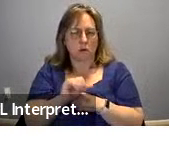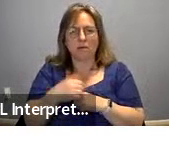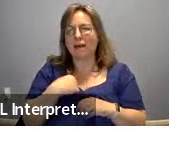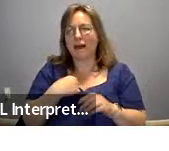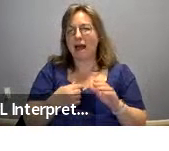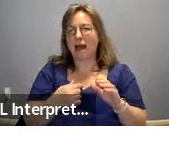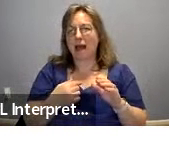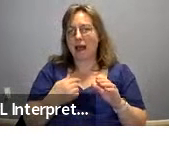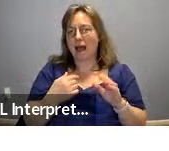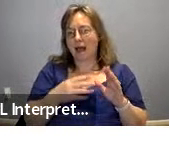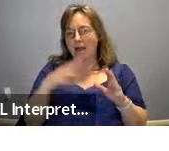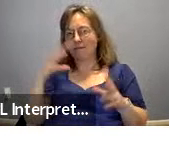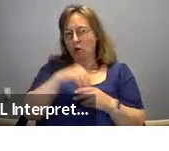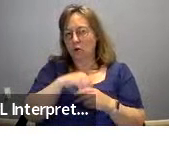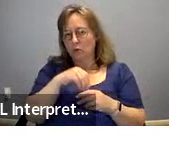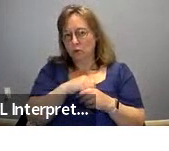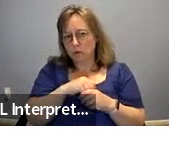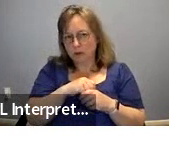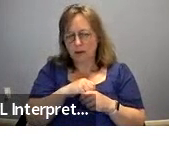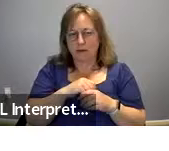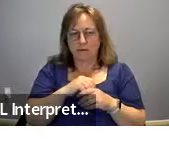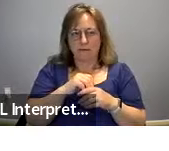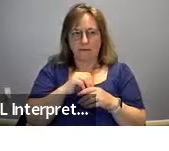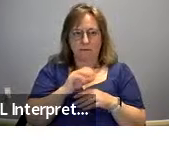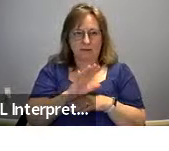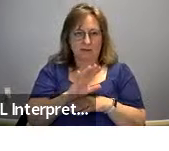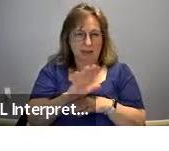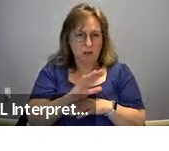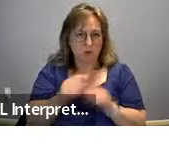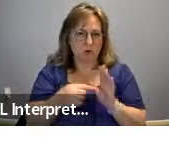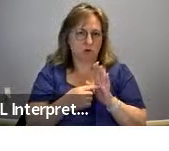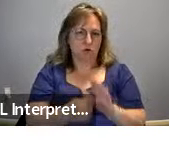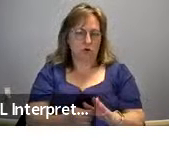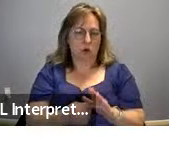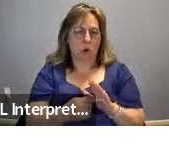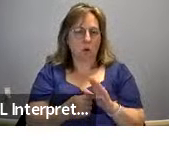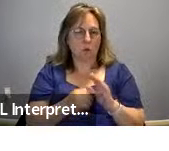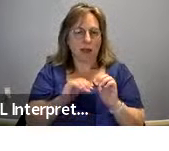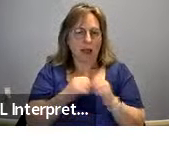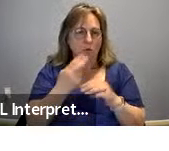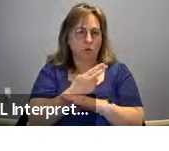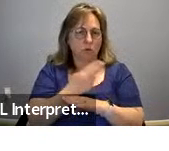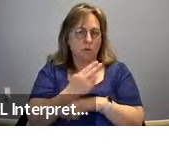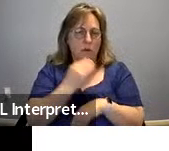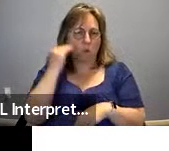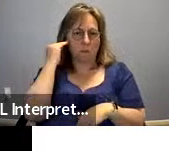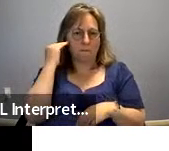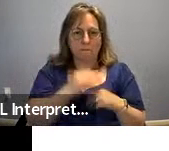to use these systems at home. So let's go ahead and advance to the next slide.